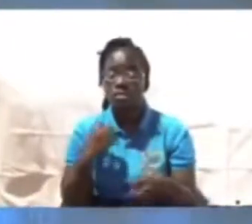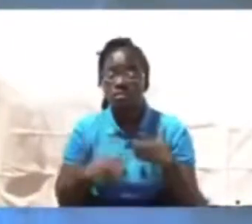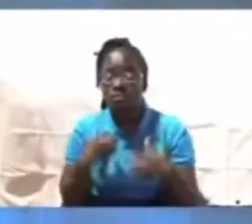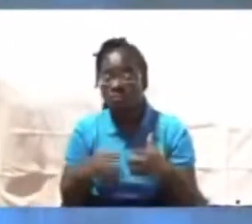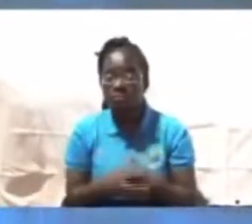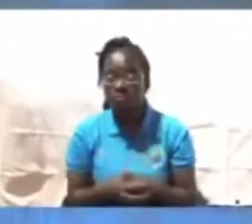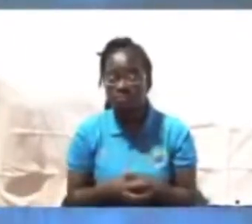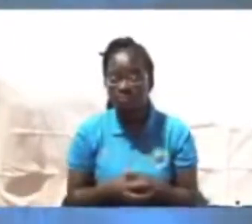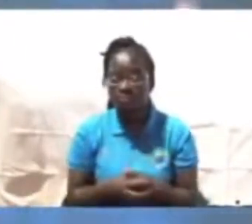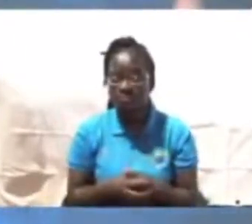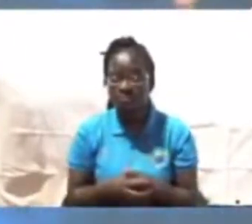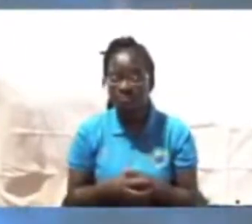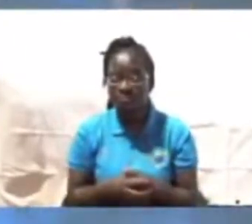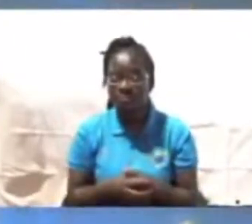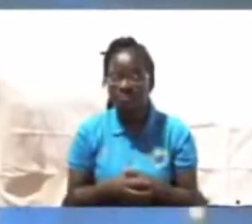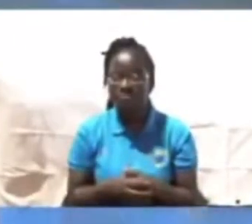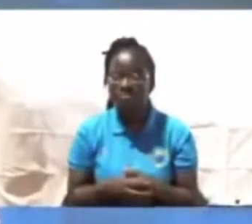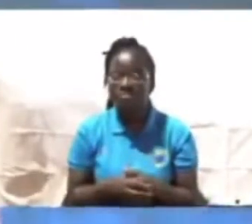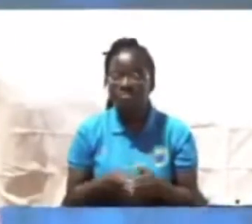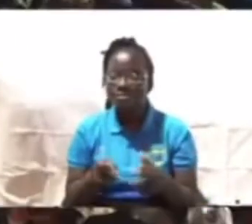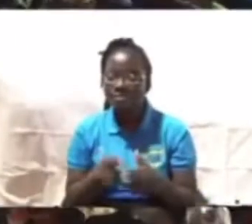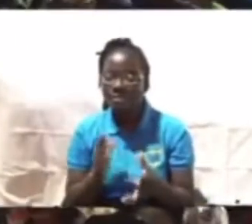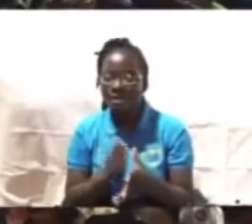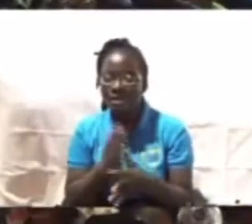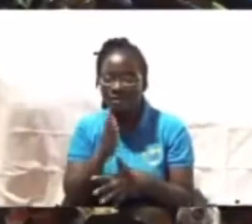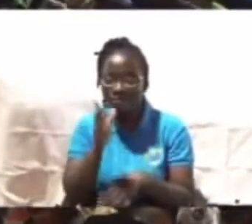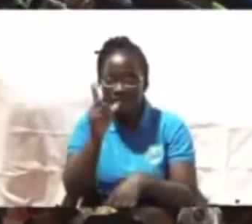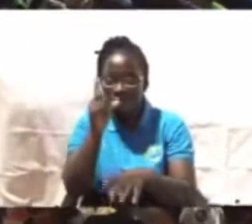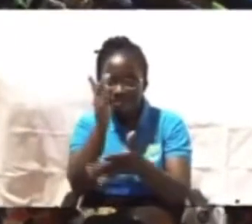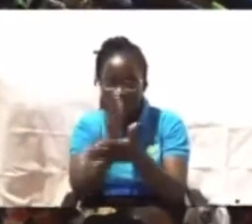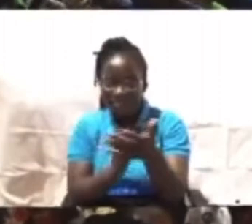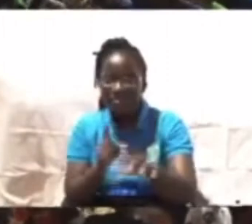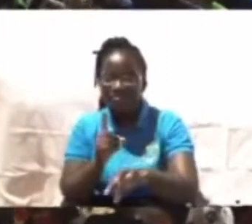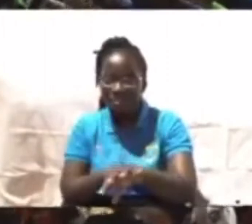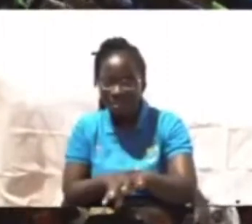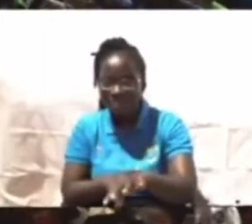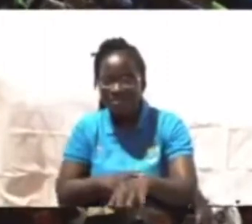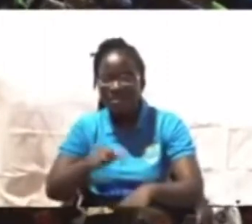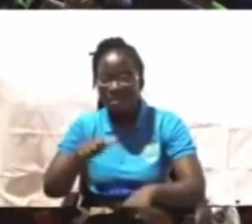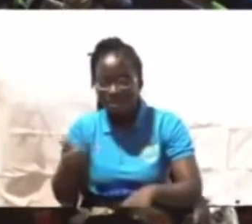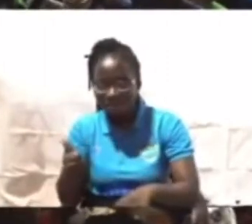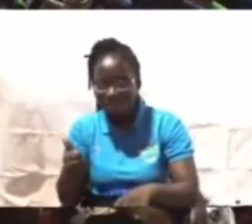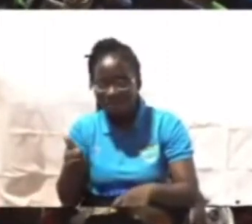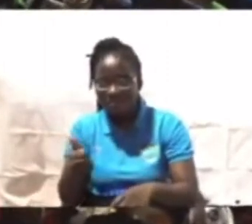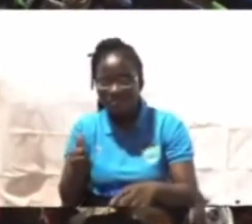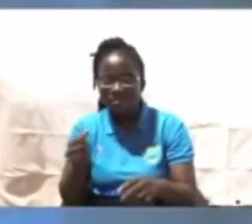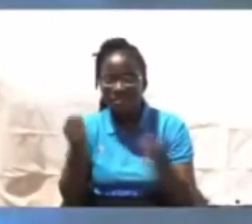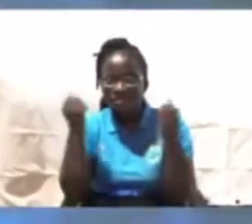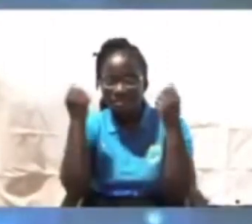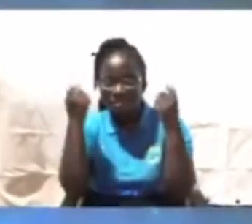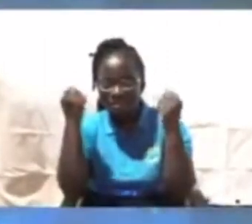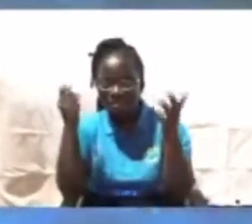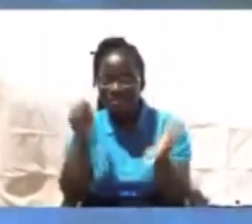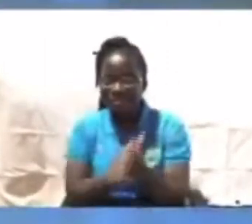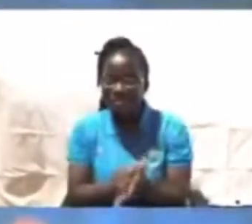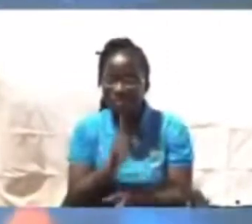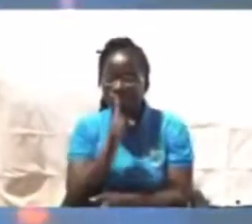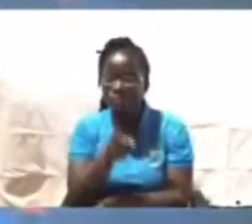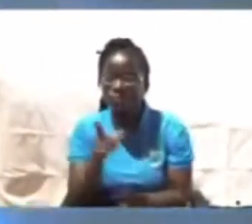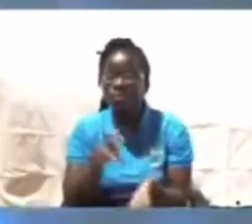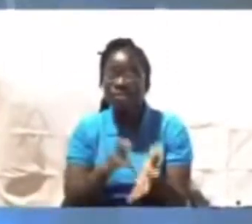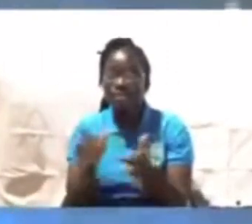muti asese Kristo watumi ene omudi omu ama Kristo ente ende ukwa abusianu